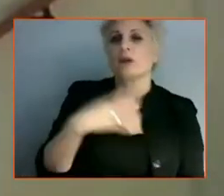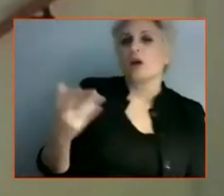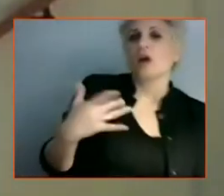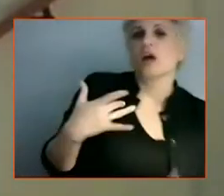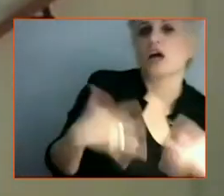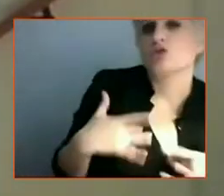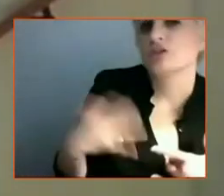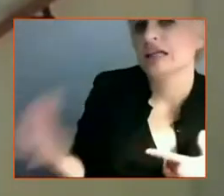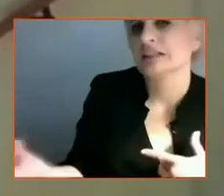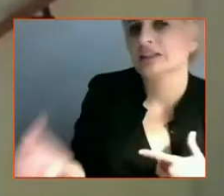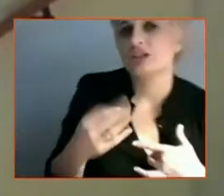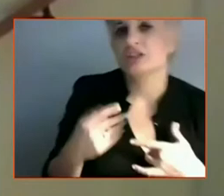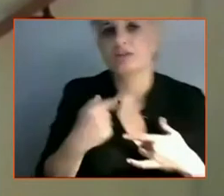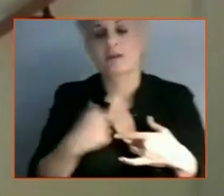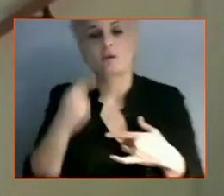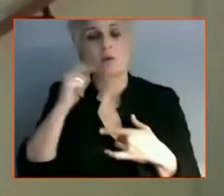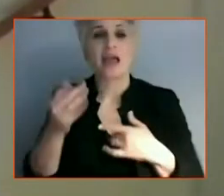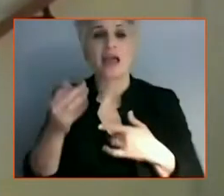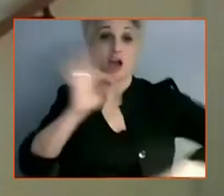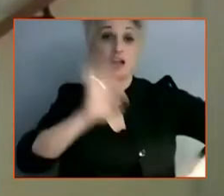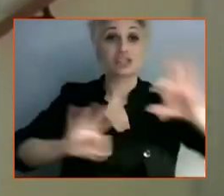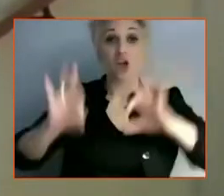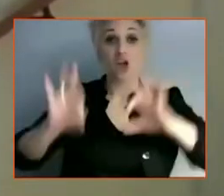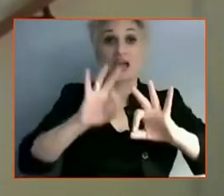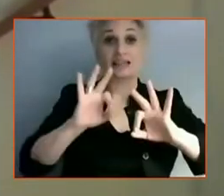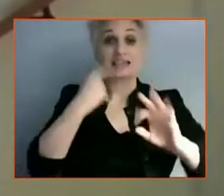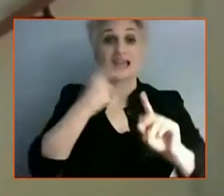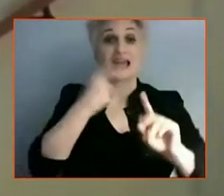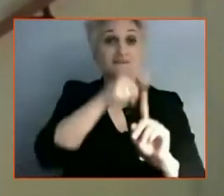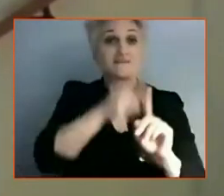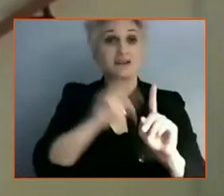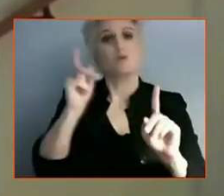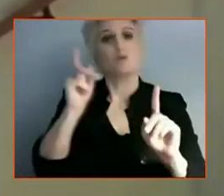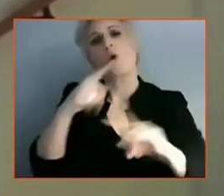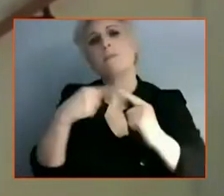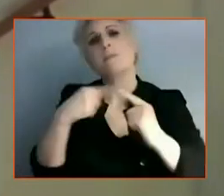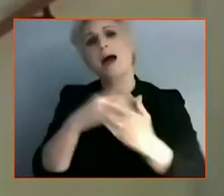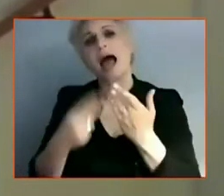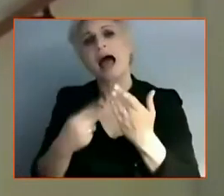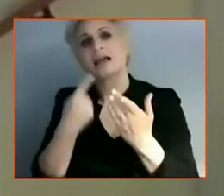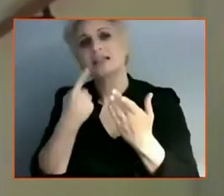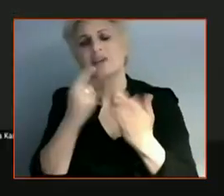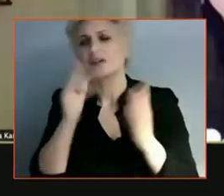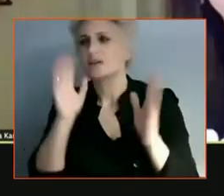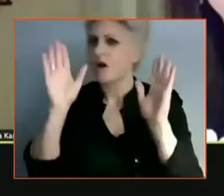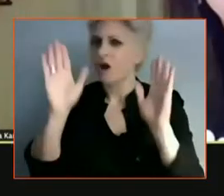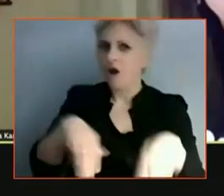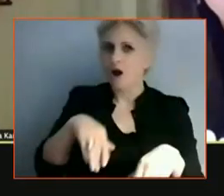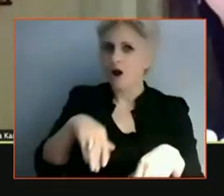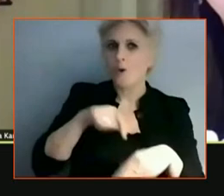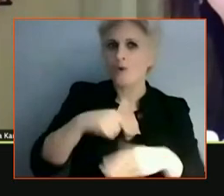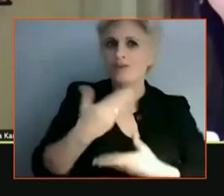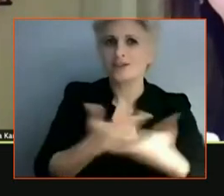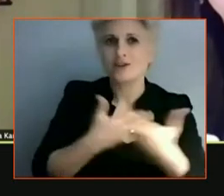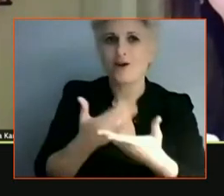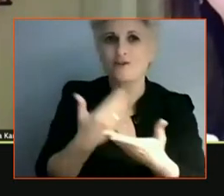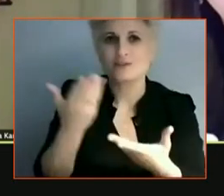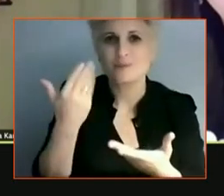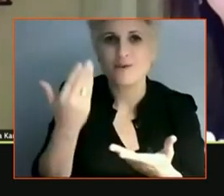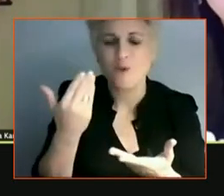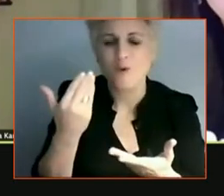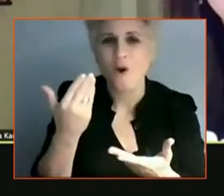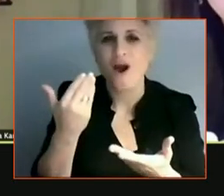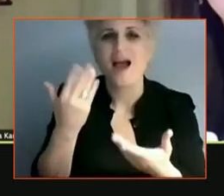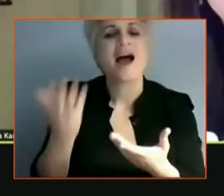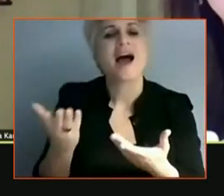know, we have a science advisor. What about an arts advisor, Carmel? Oh, we've had this conversation before, actually. We never quite landed there, but